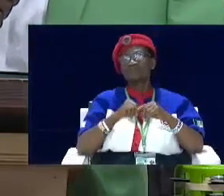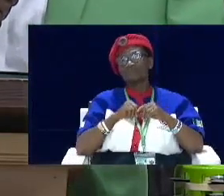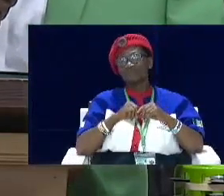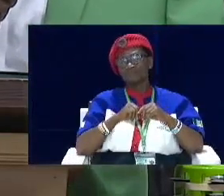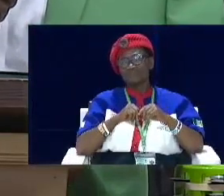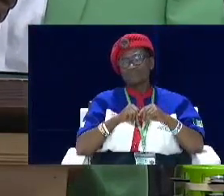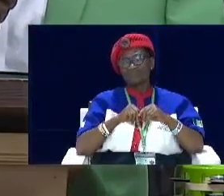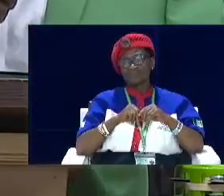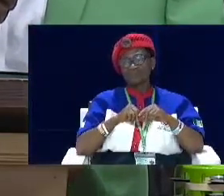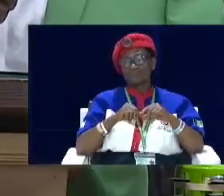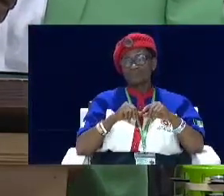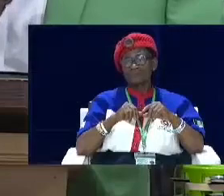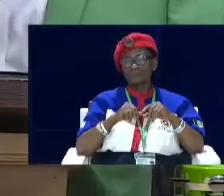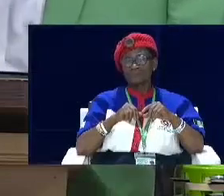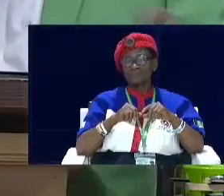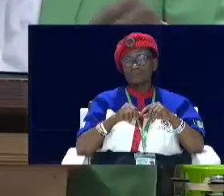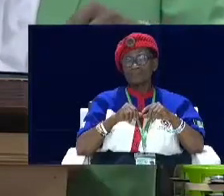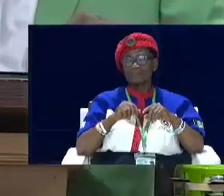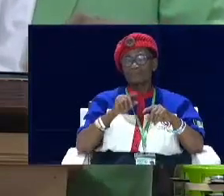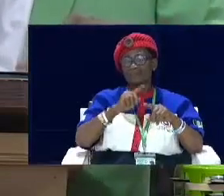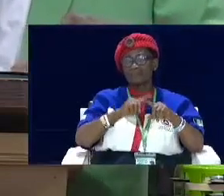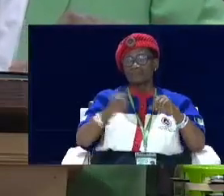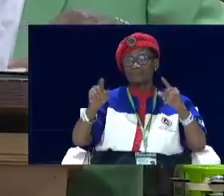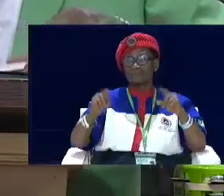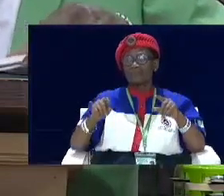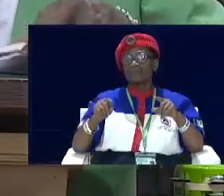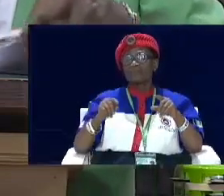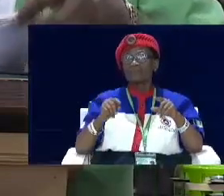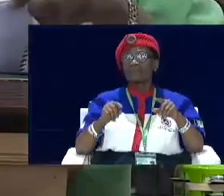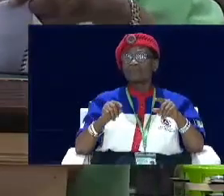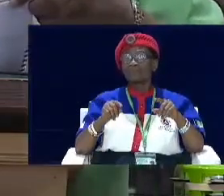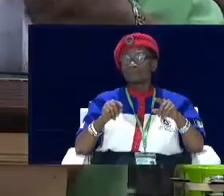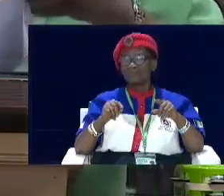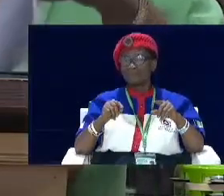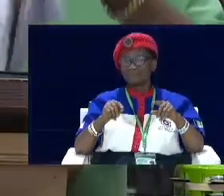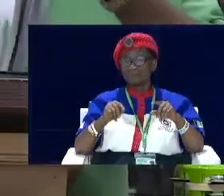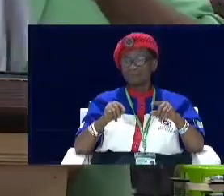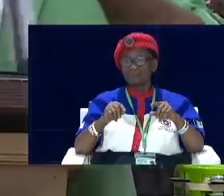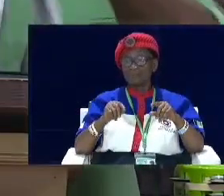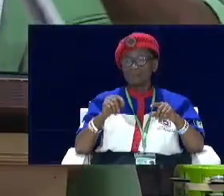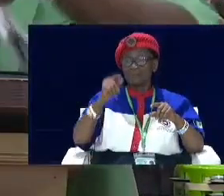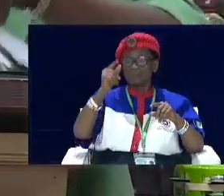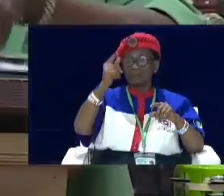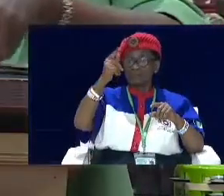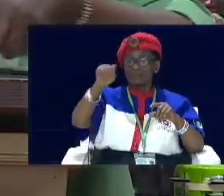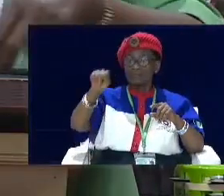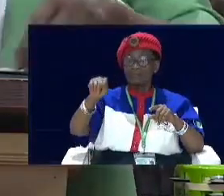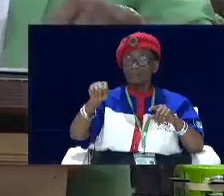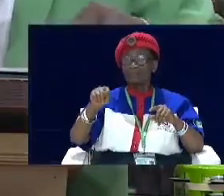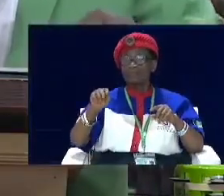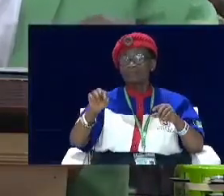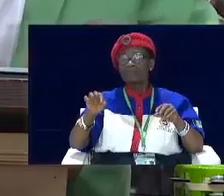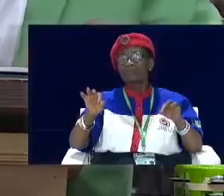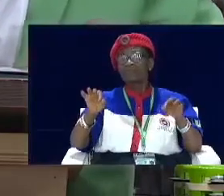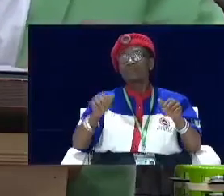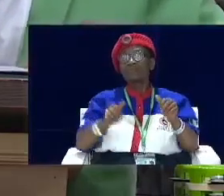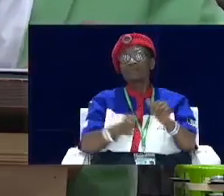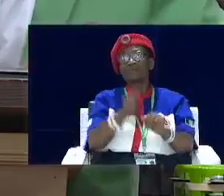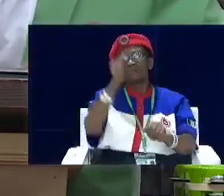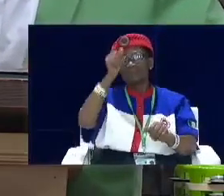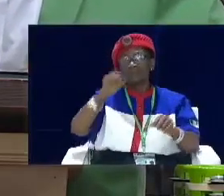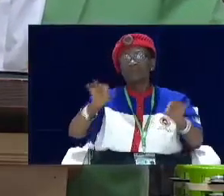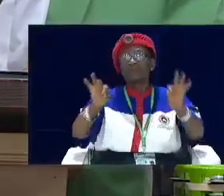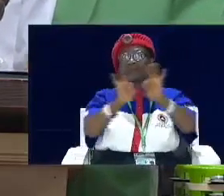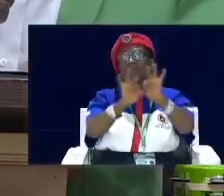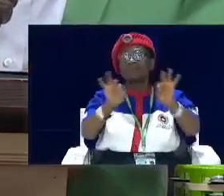But probably the most significant which I can't dodge. Boya yi to je se pataki ti n o